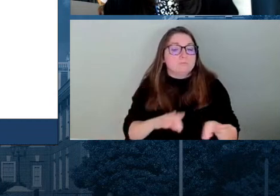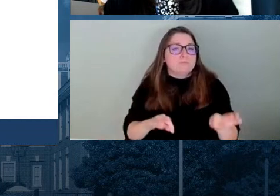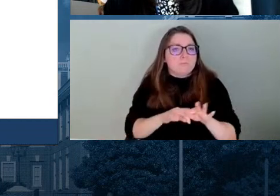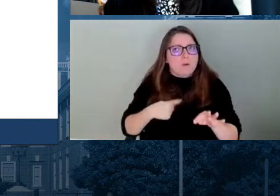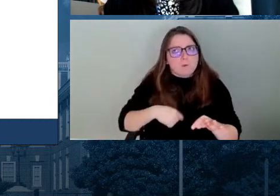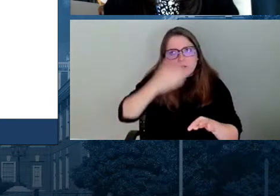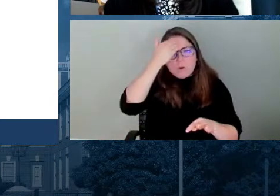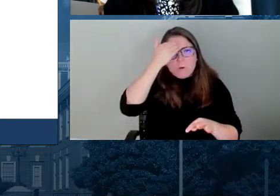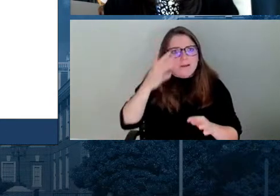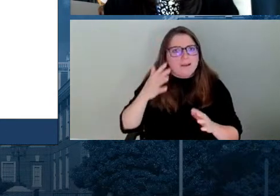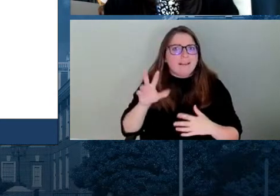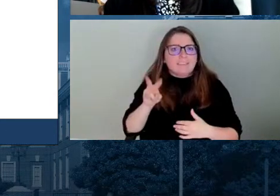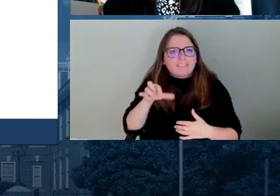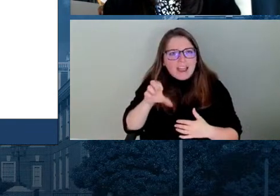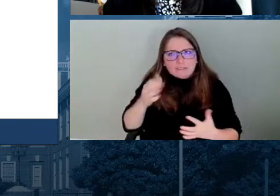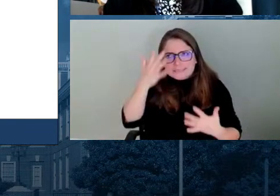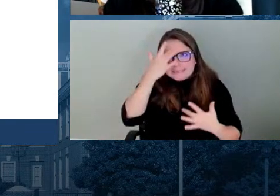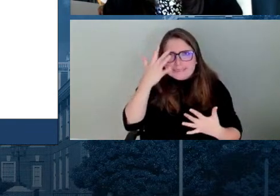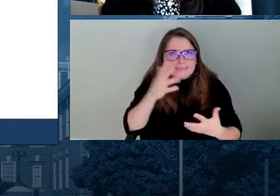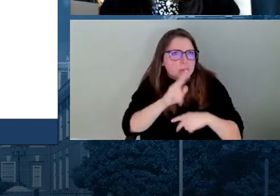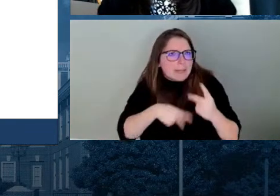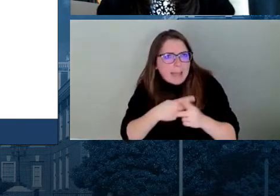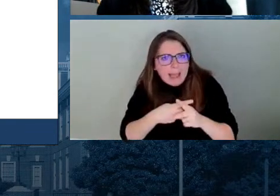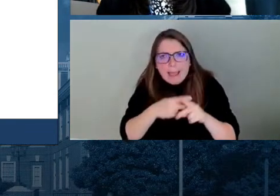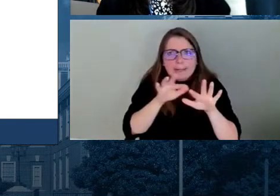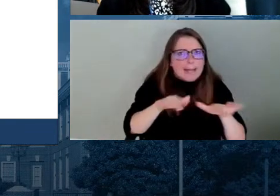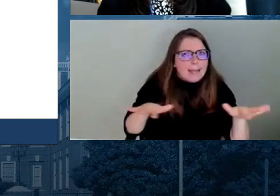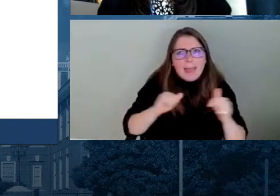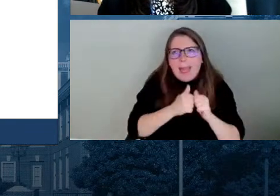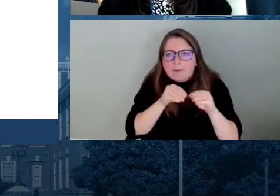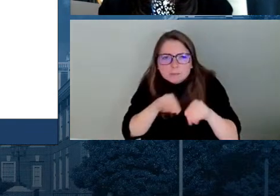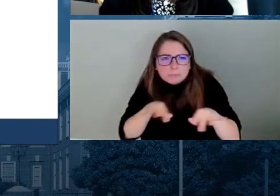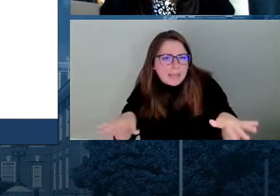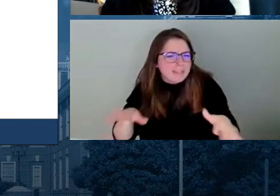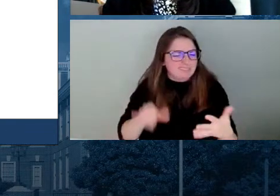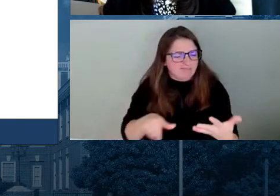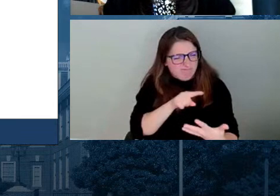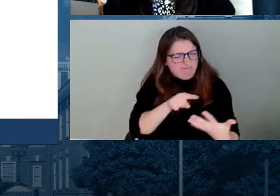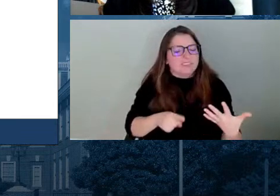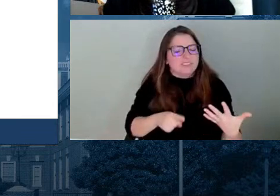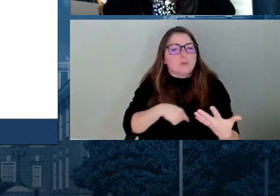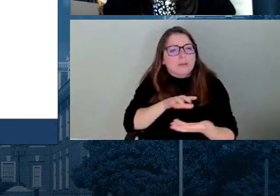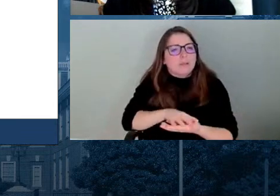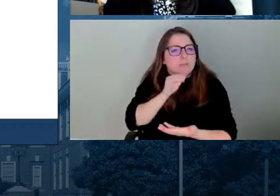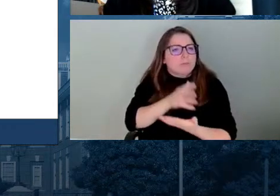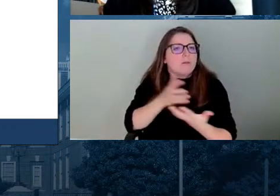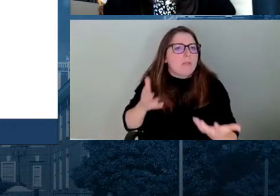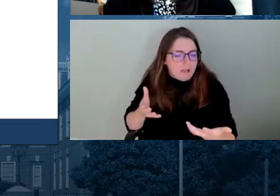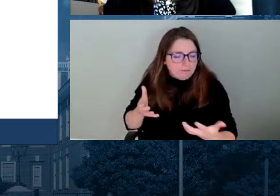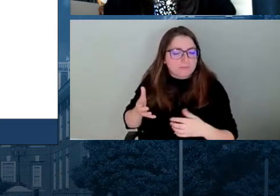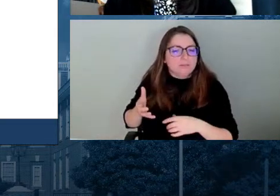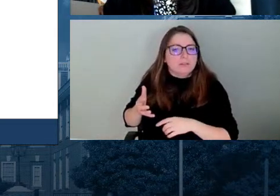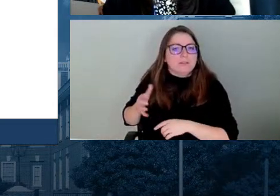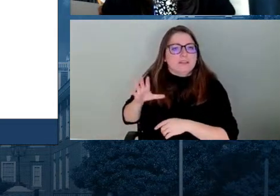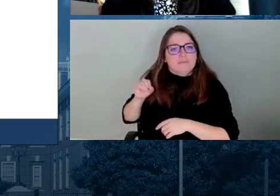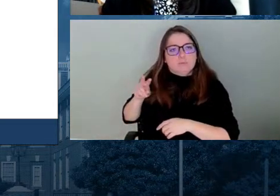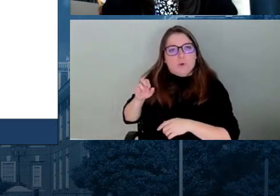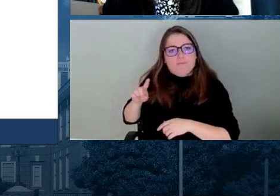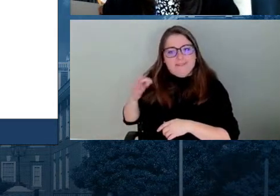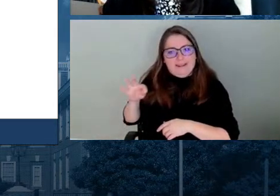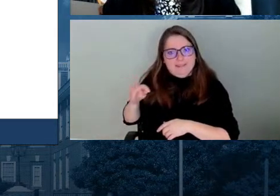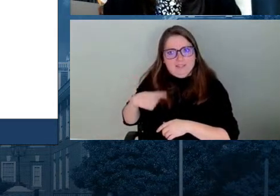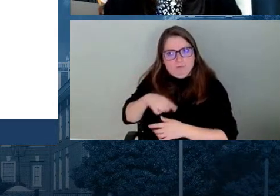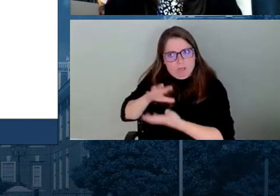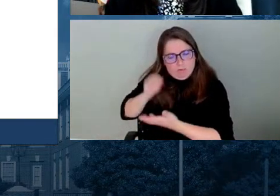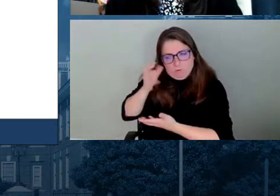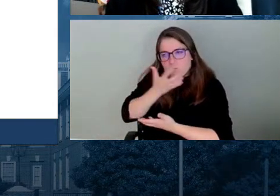team at Public Health took those lessons and learning from COVID-19 and applied them. And so we're happy to say that this is the